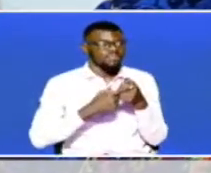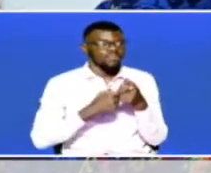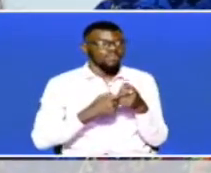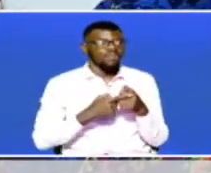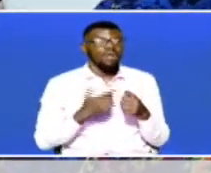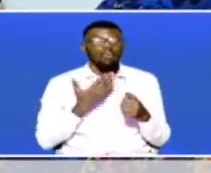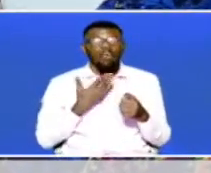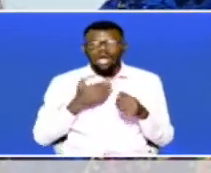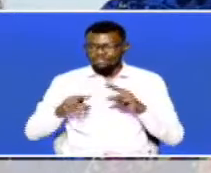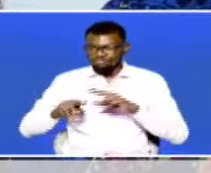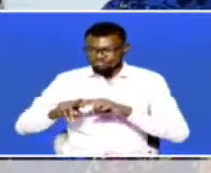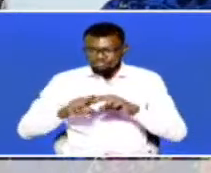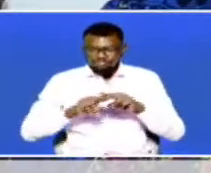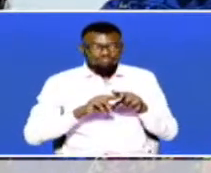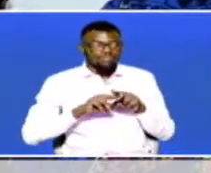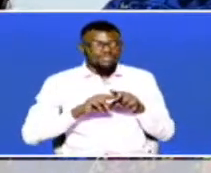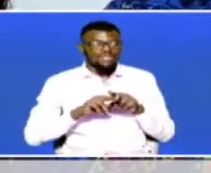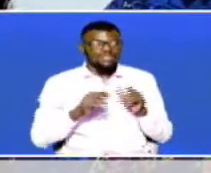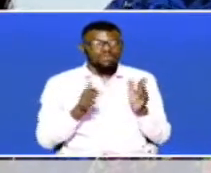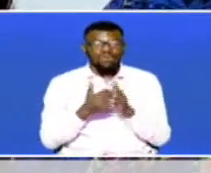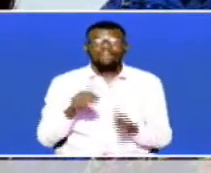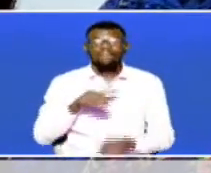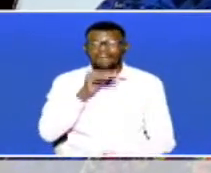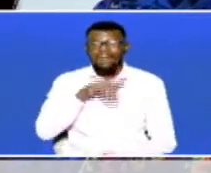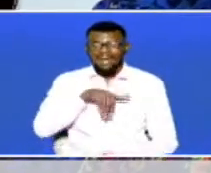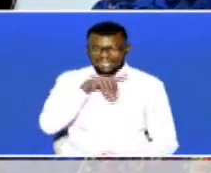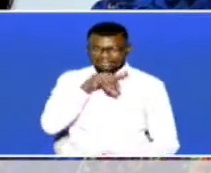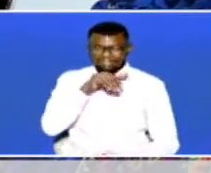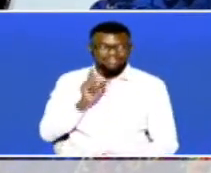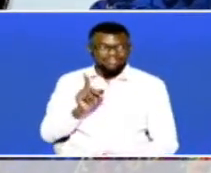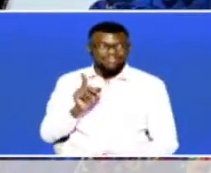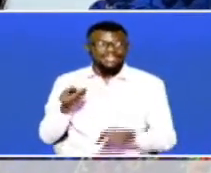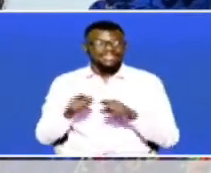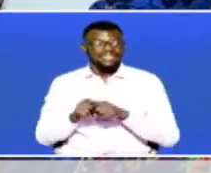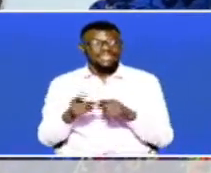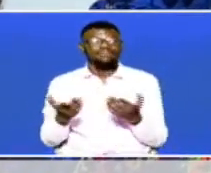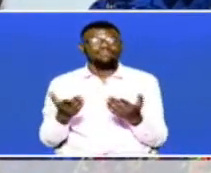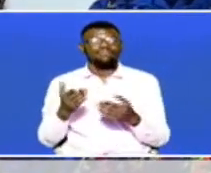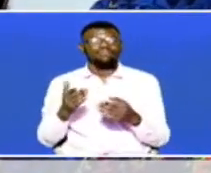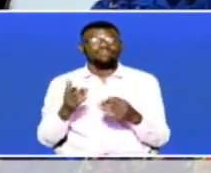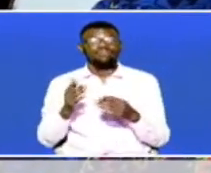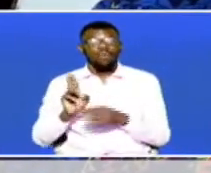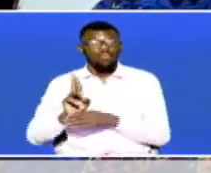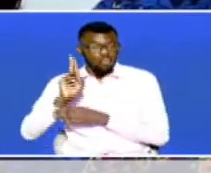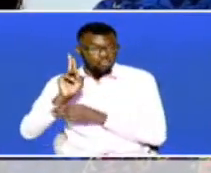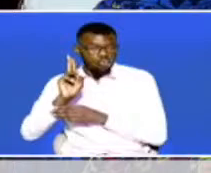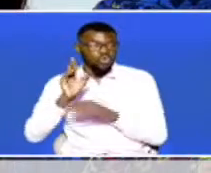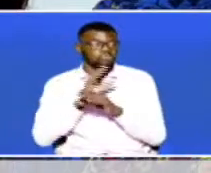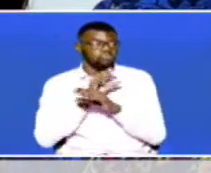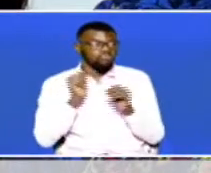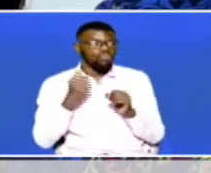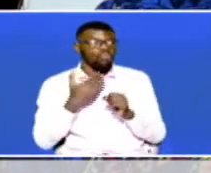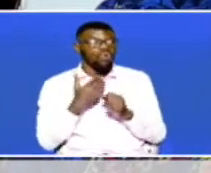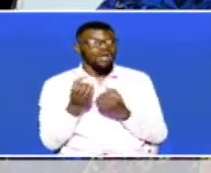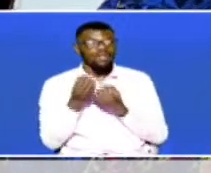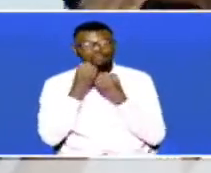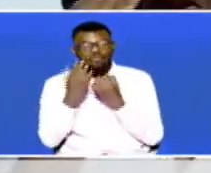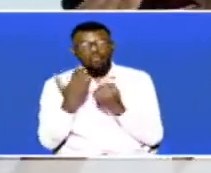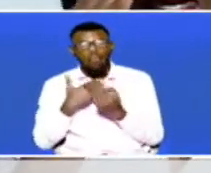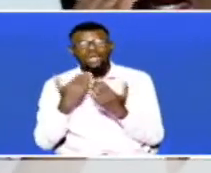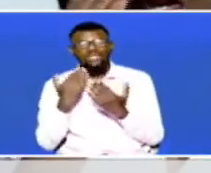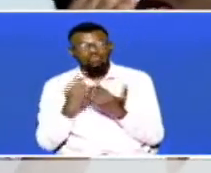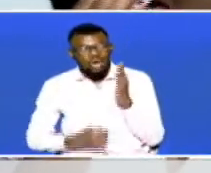sit down. And you sit down also with Baba. And you sit down with His Excellency President Uhuru Kenyatta and tell him this is what we